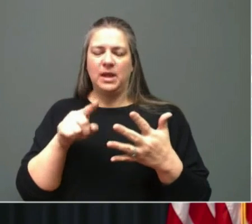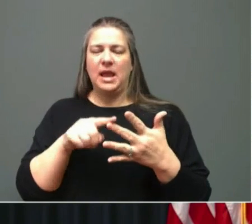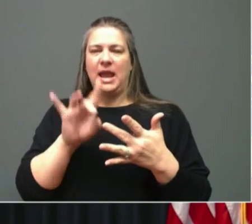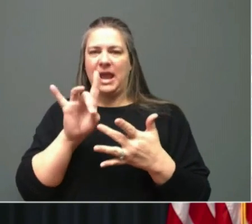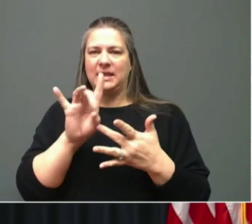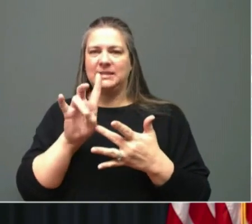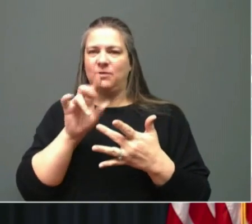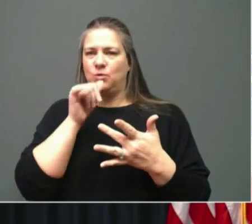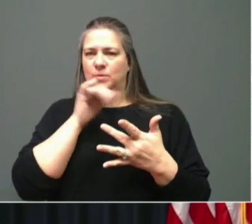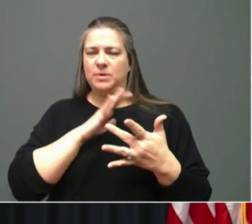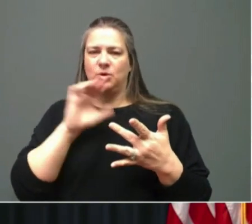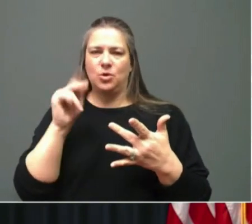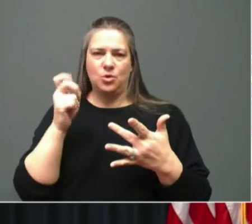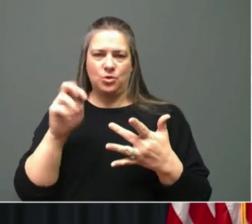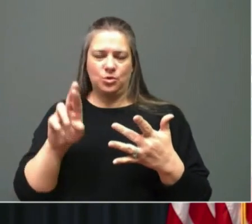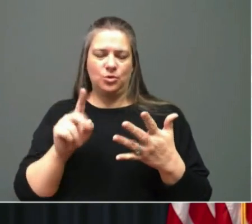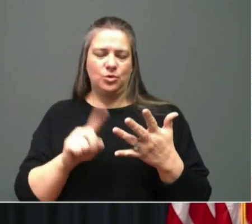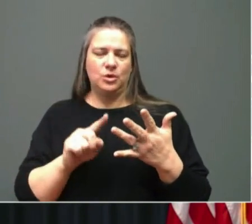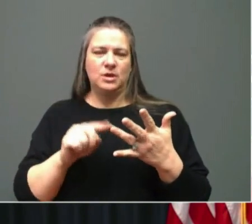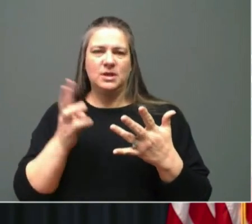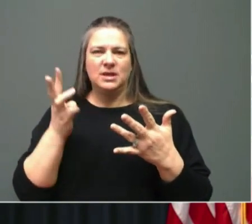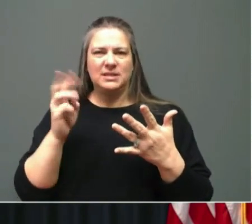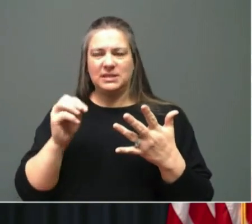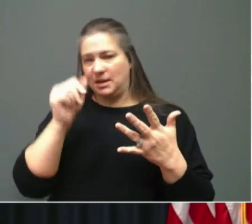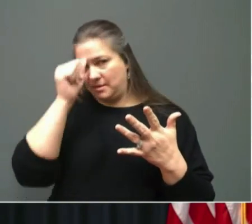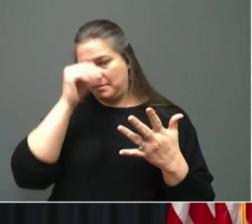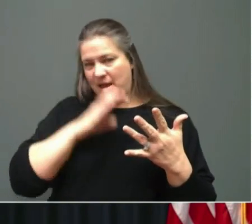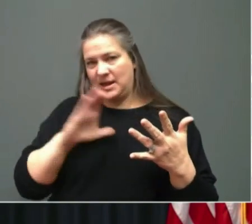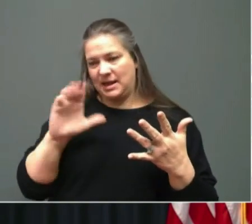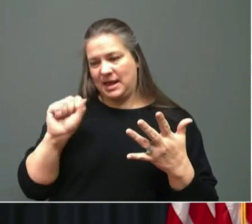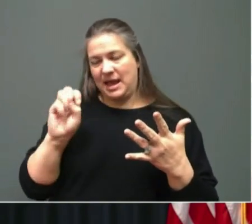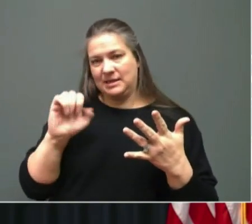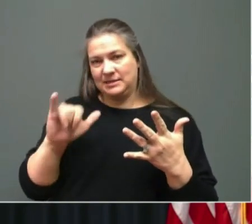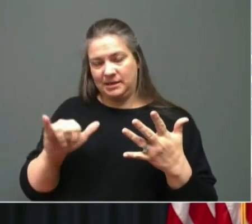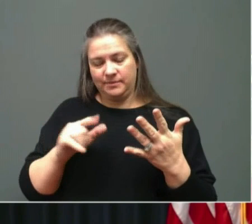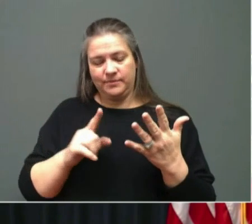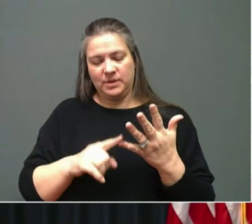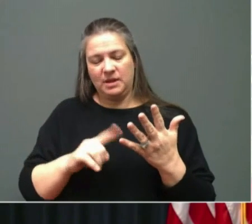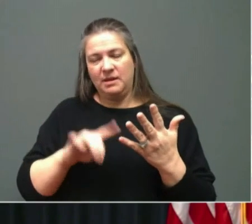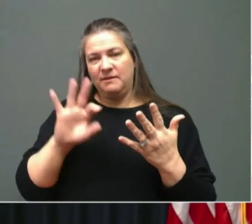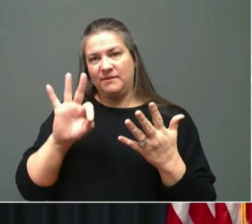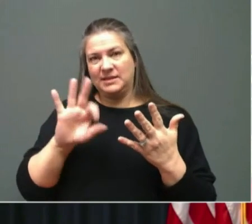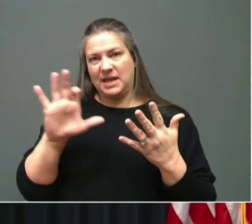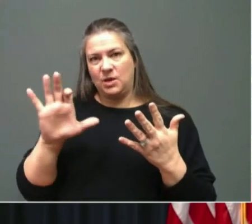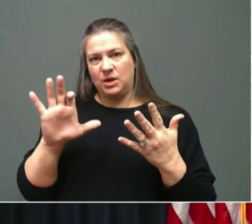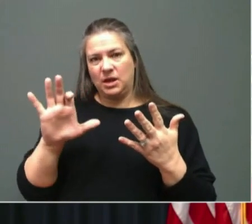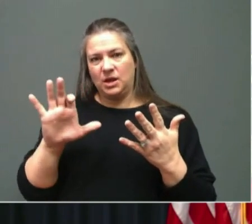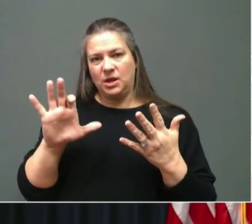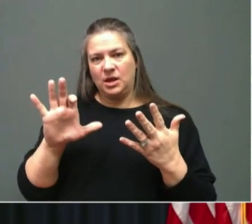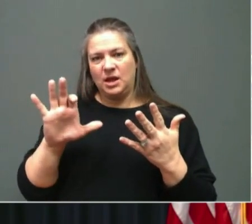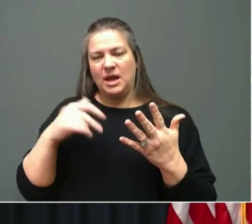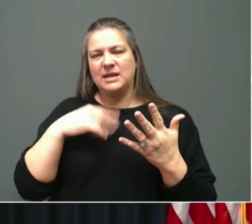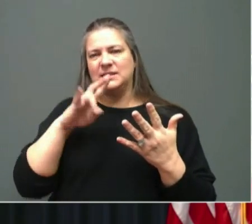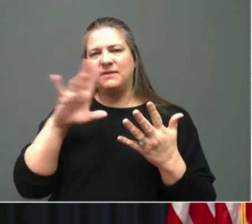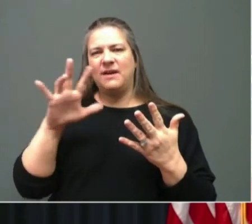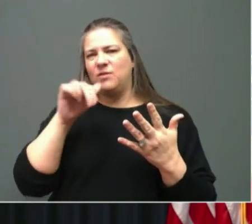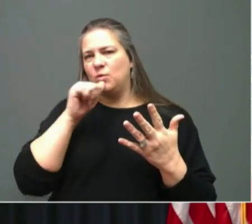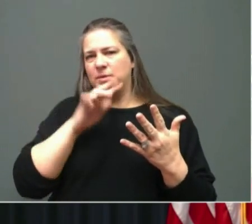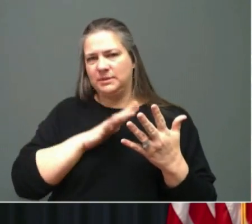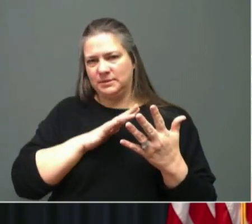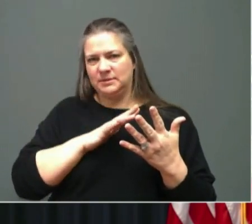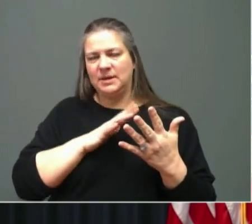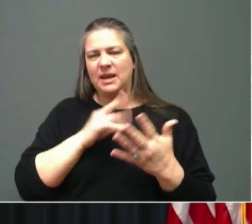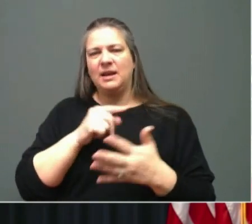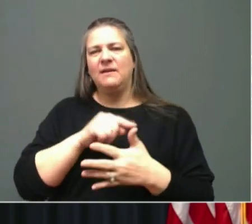from Carter, 60-year-old man from Casey. Fayette County lost a 75-year-old woman and a